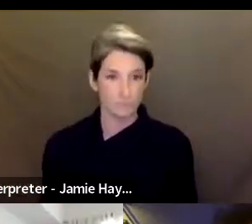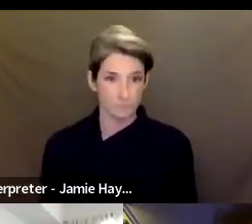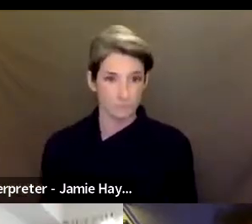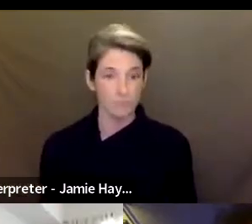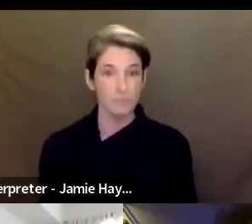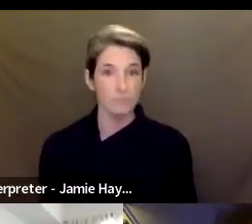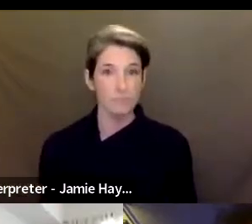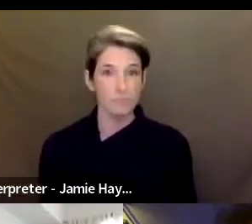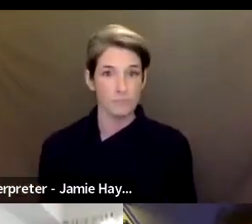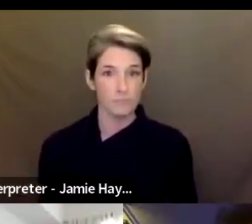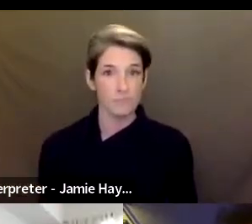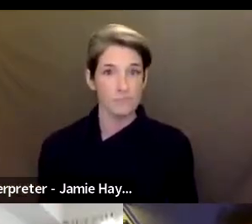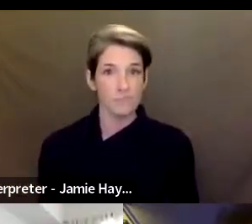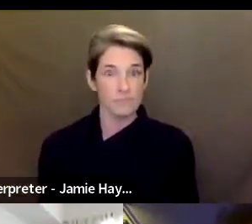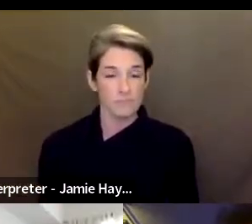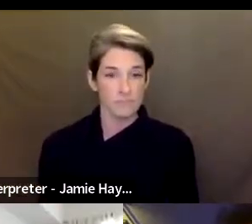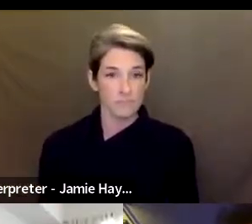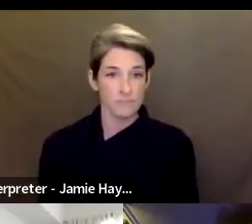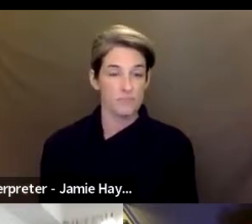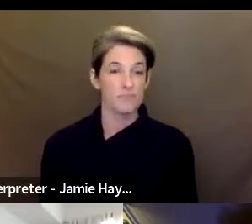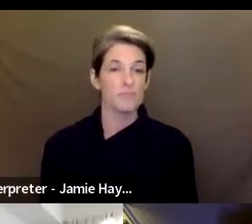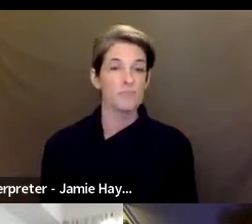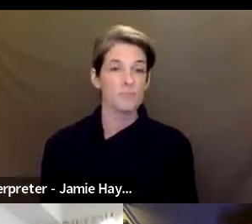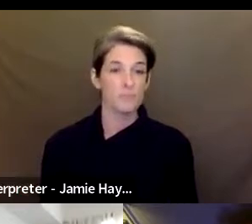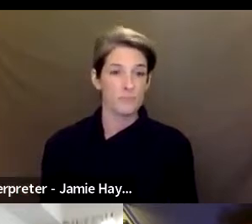your Zoom menu and clicking show subtitles.